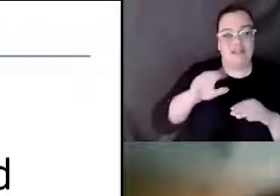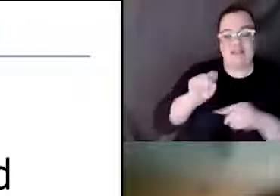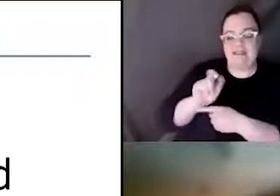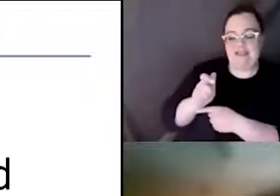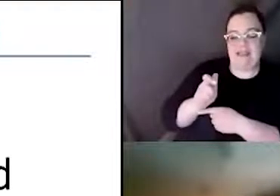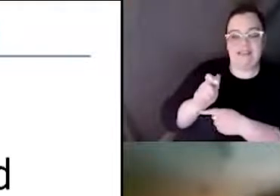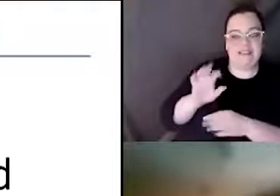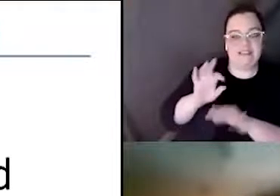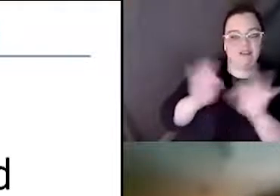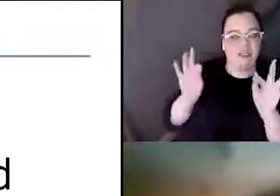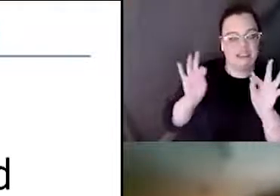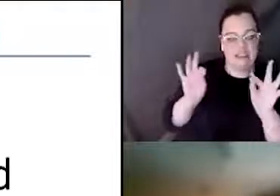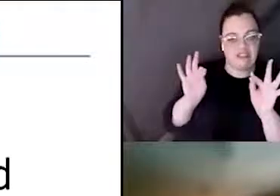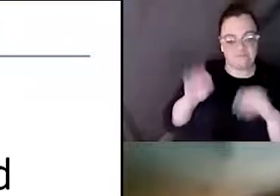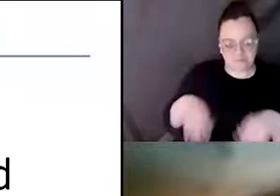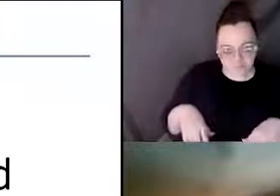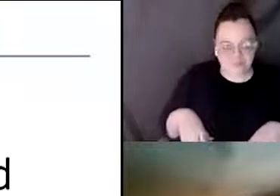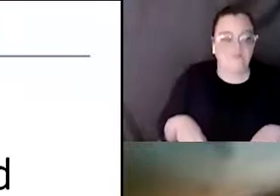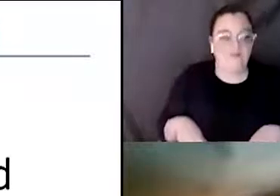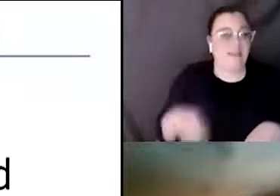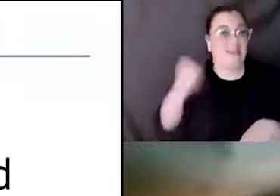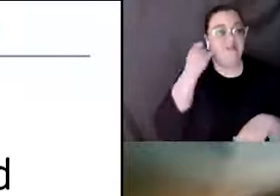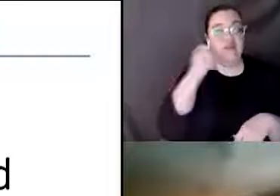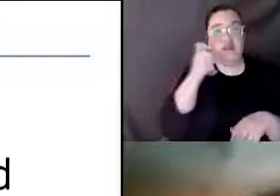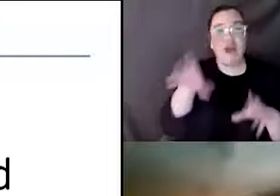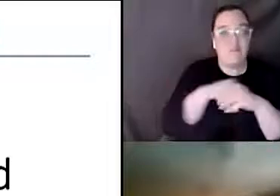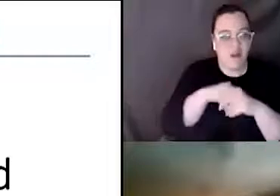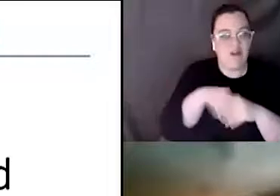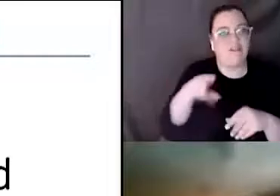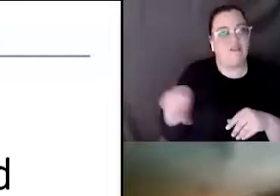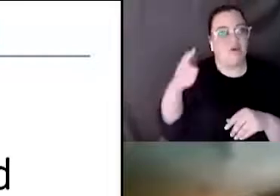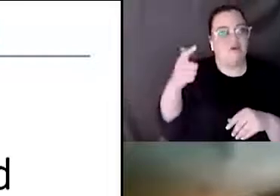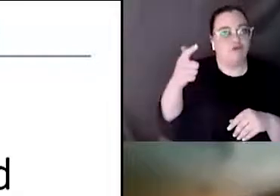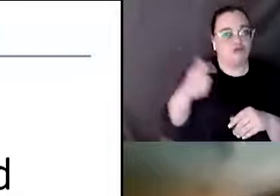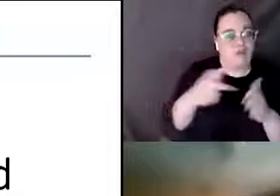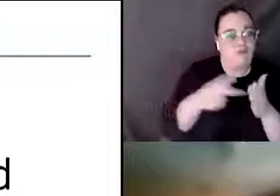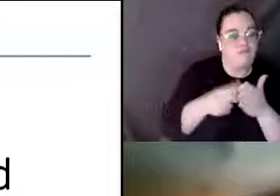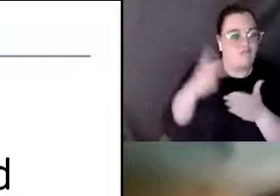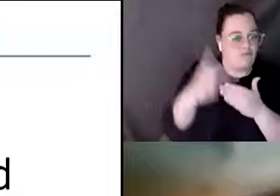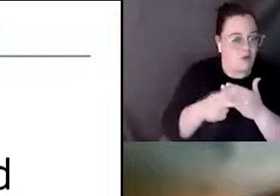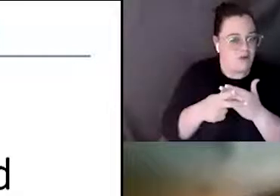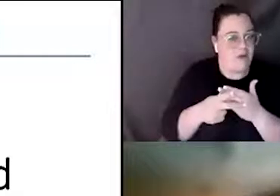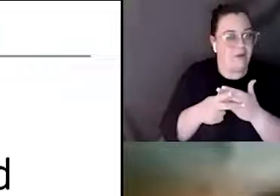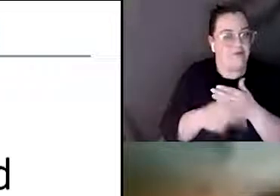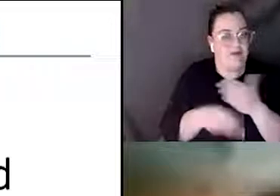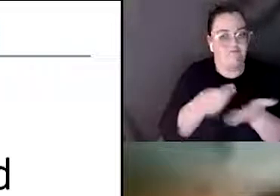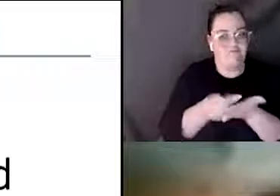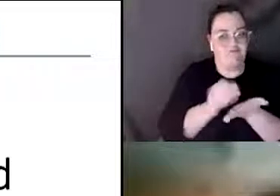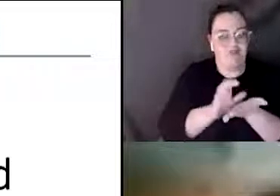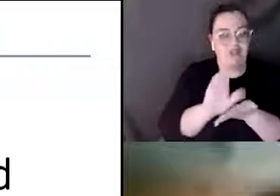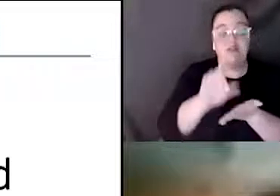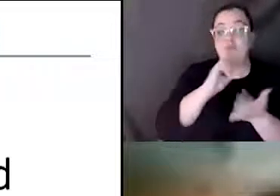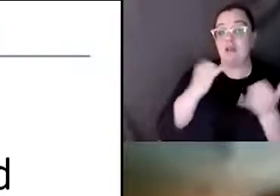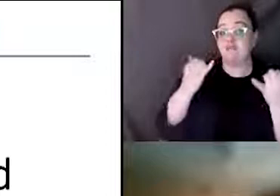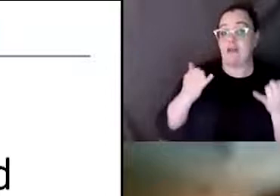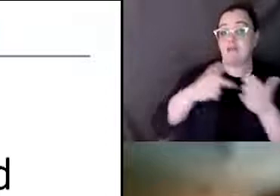when they are not part of the Stafford Act or Hazard Mitigation Grant Program funding. So currently our program